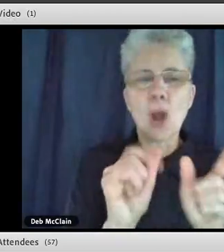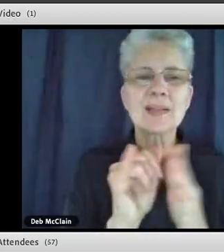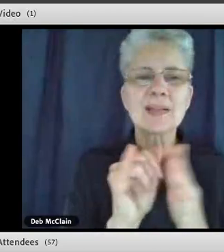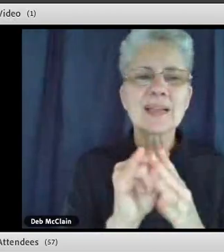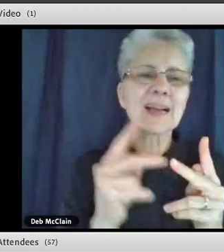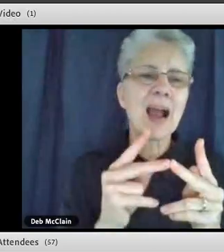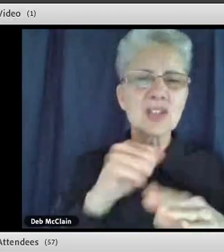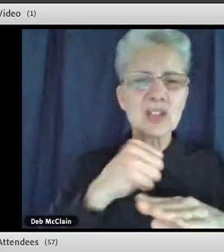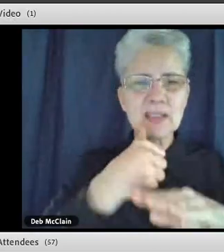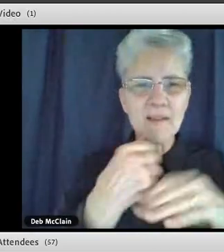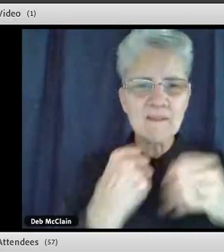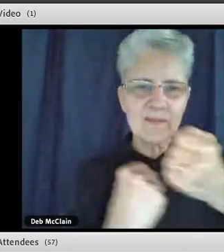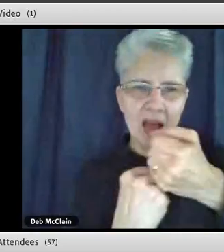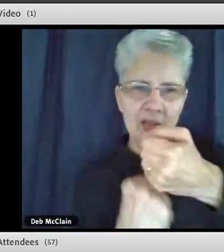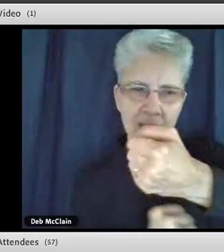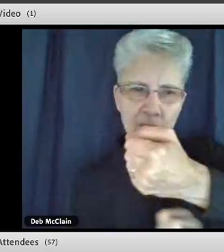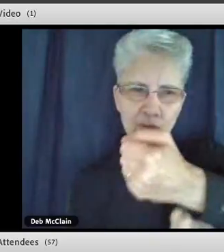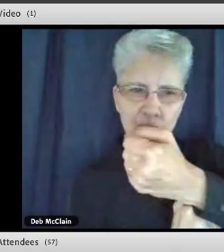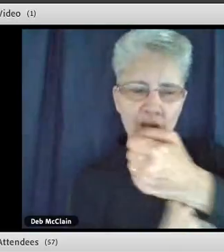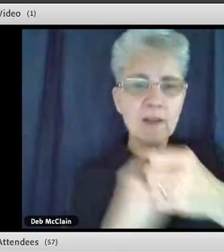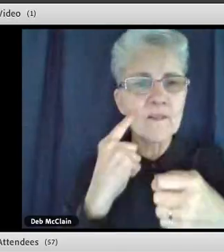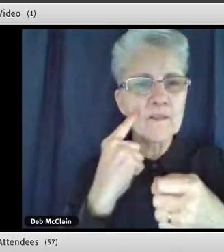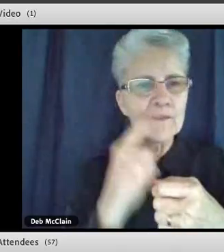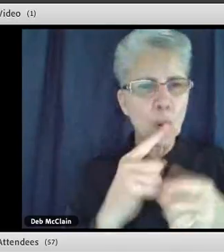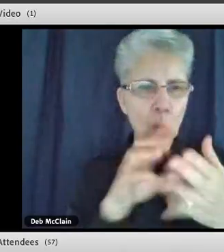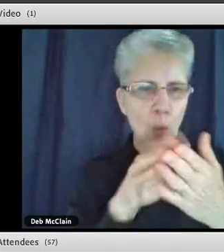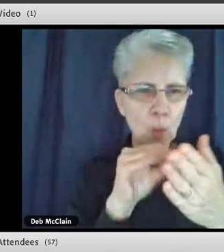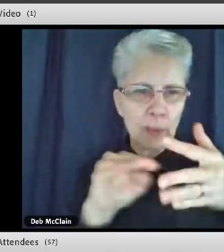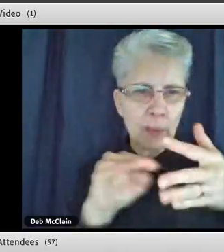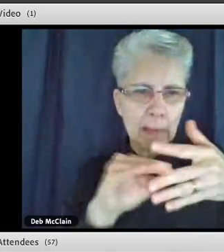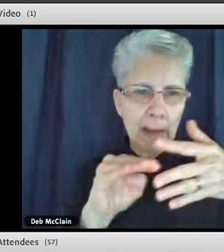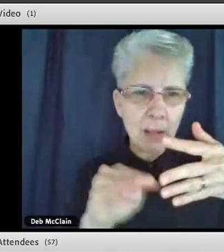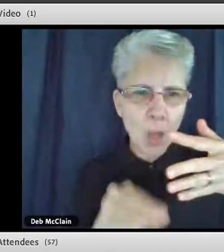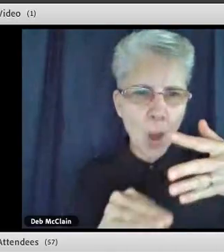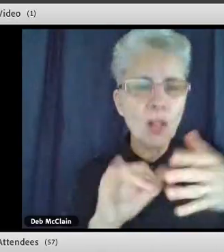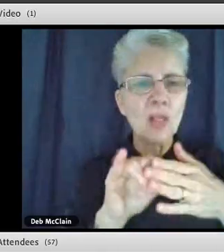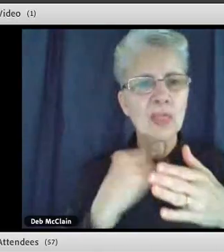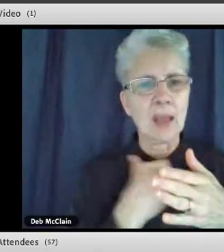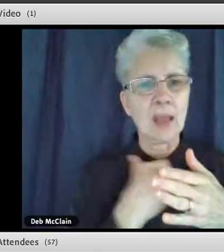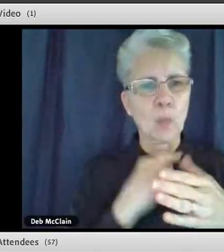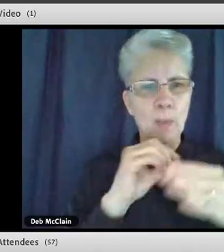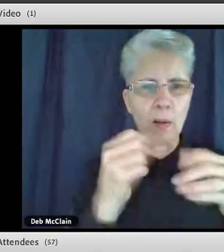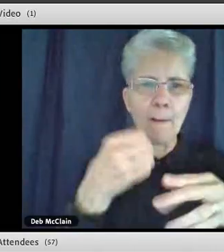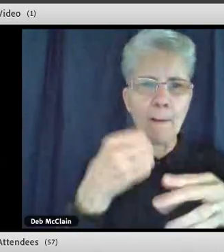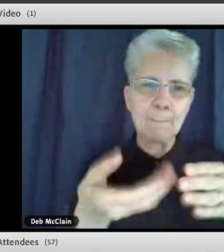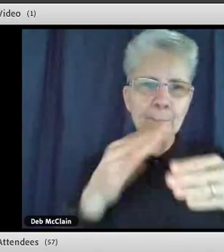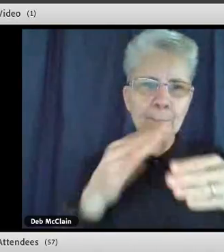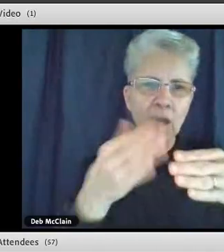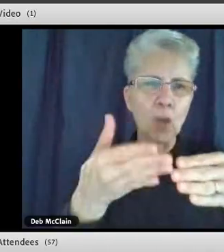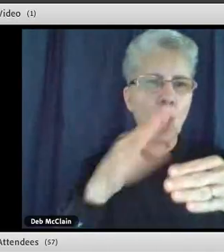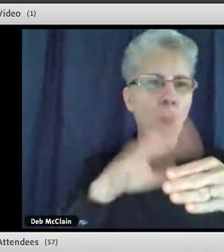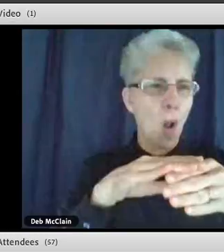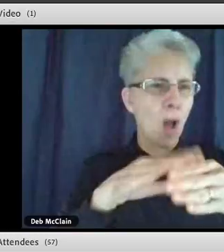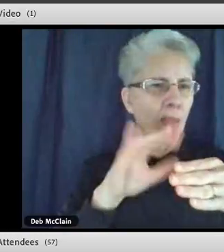kind of laying a foundation for cataloging knowledge that we'll just kind of build from there.